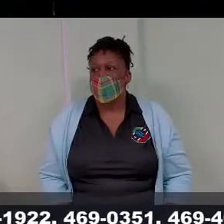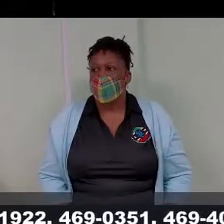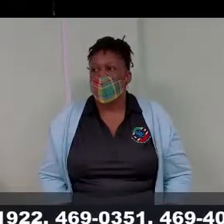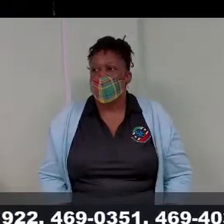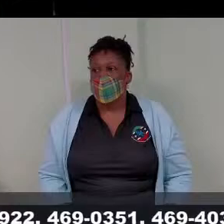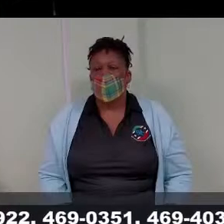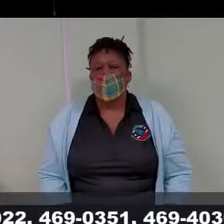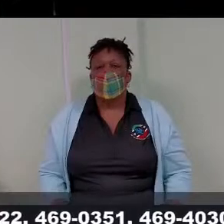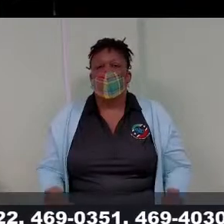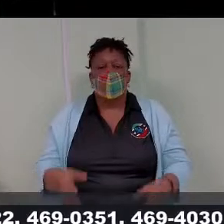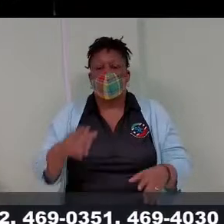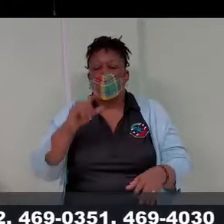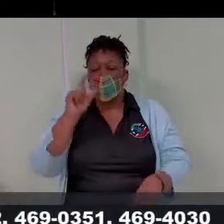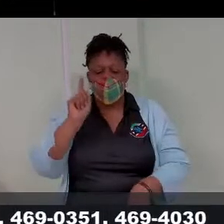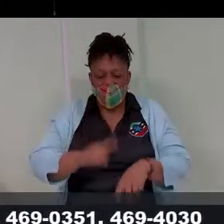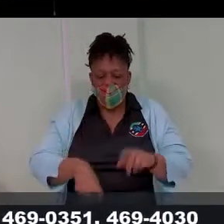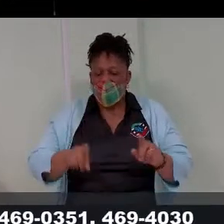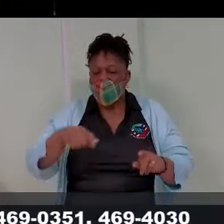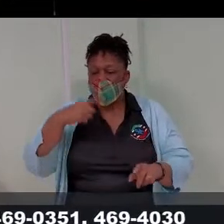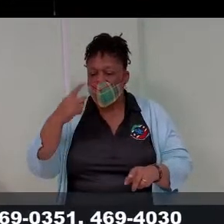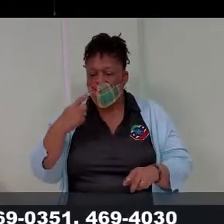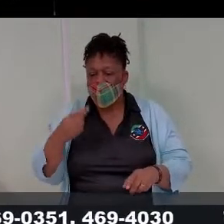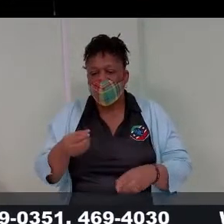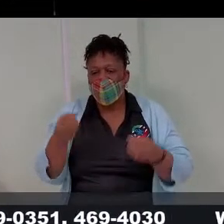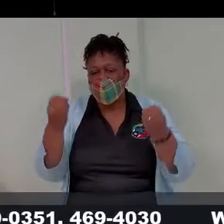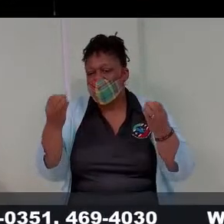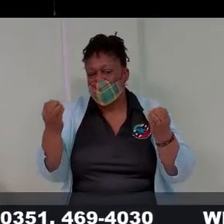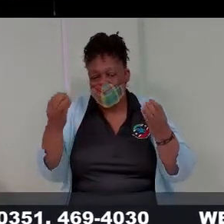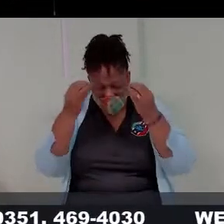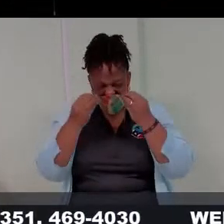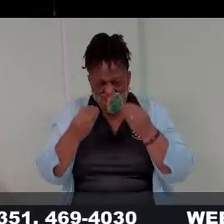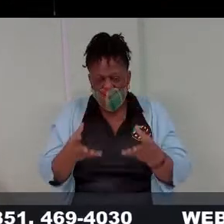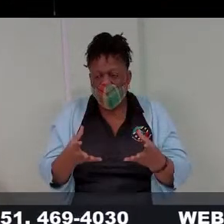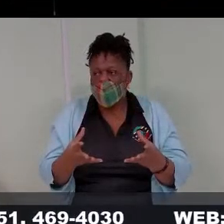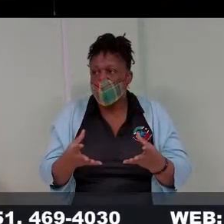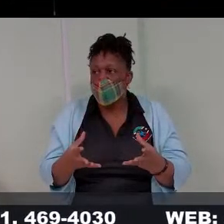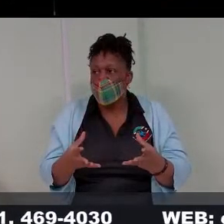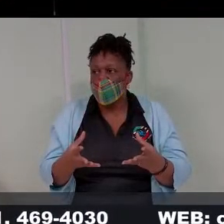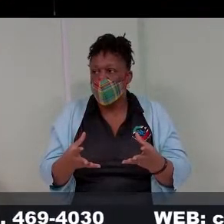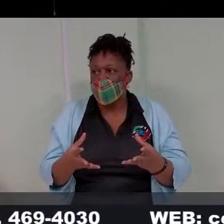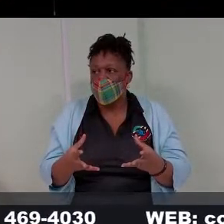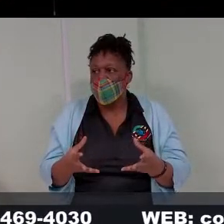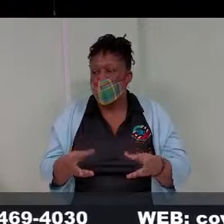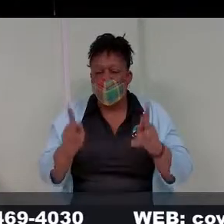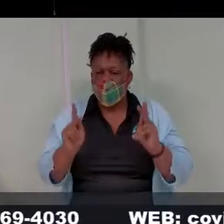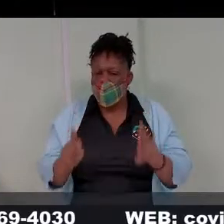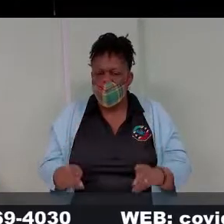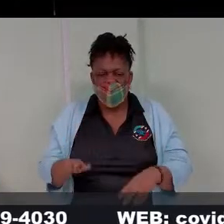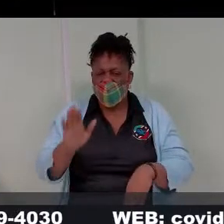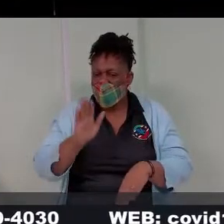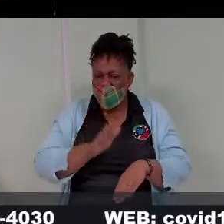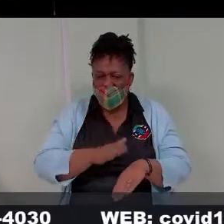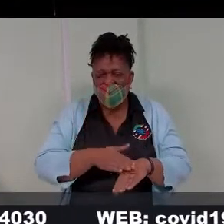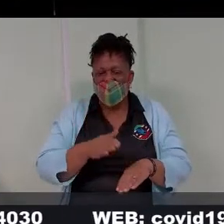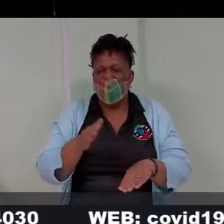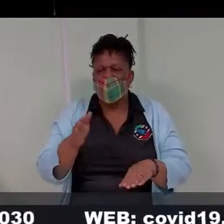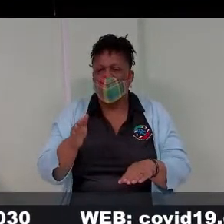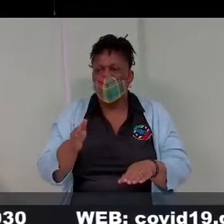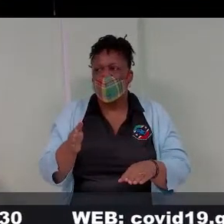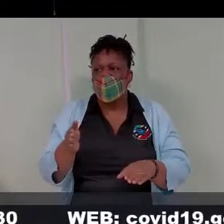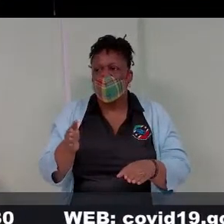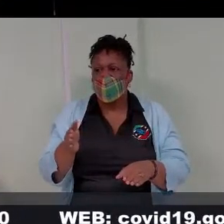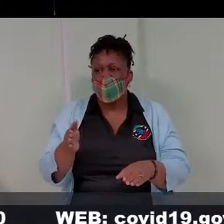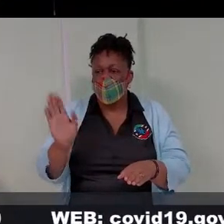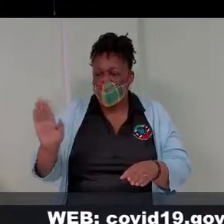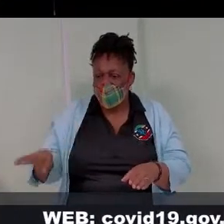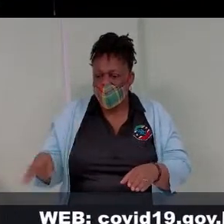of which I cannot go into. The persons, however, did not travel on a passenger bus. They traveled on a vehicle,